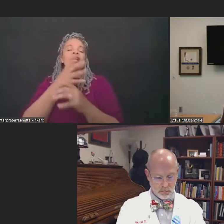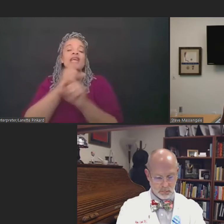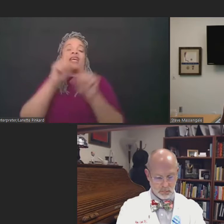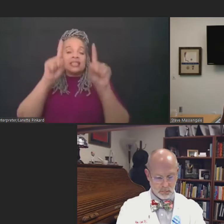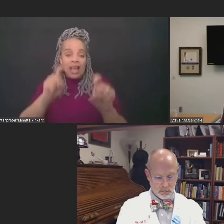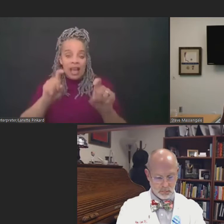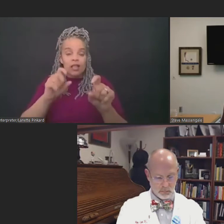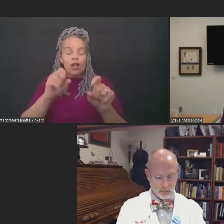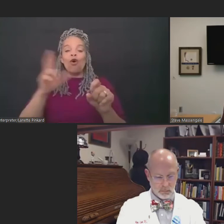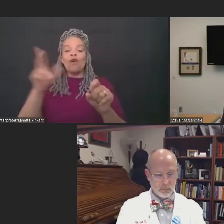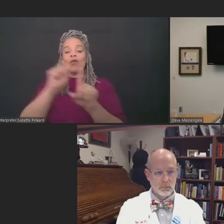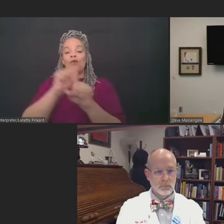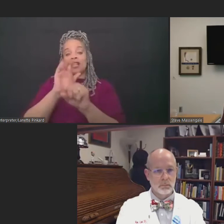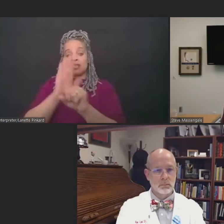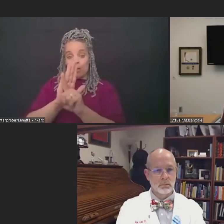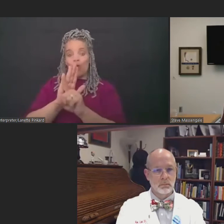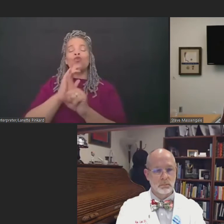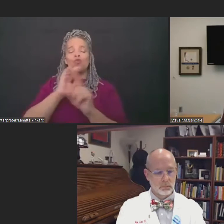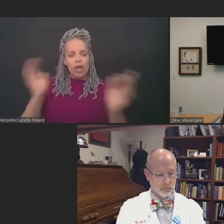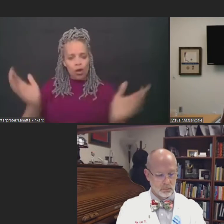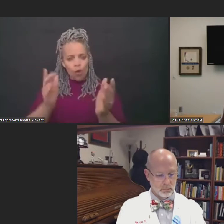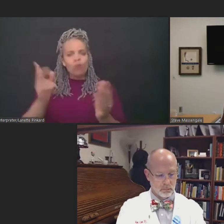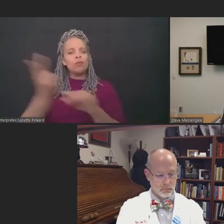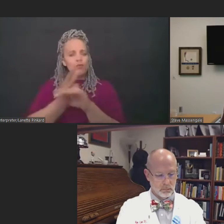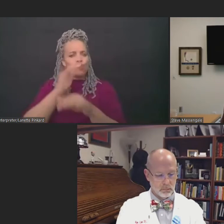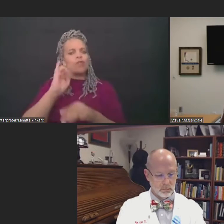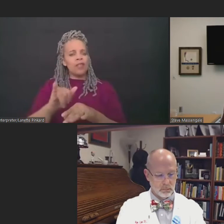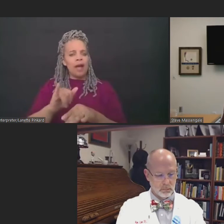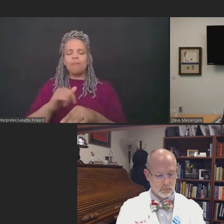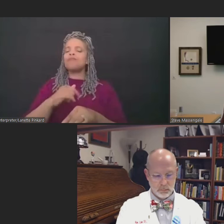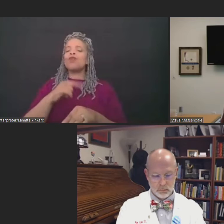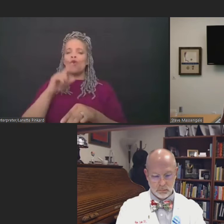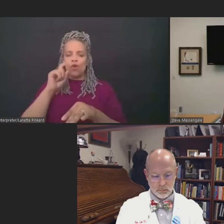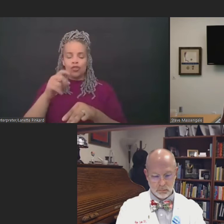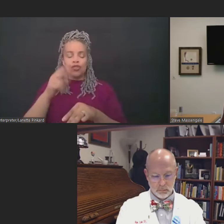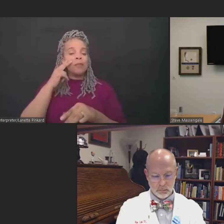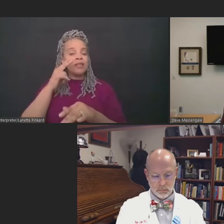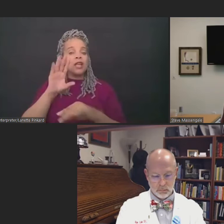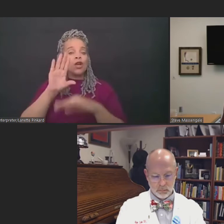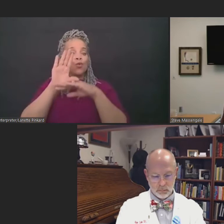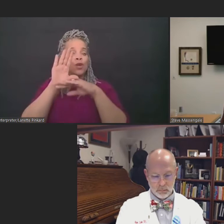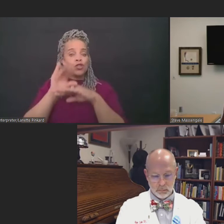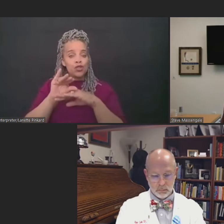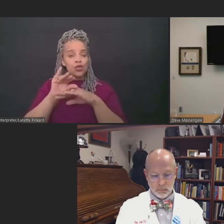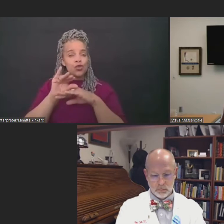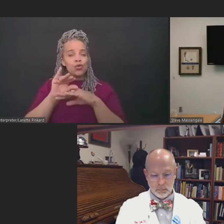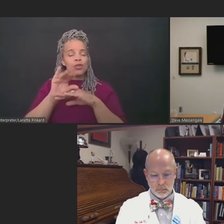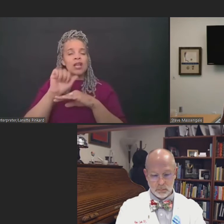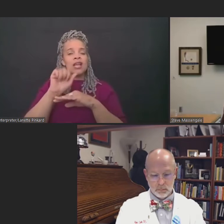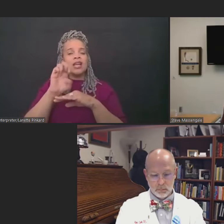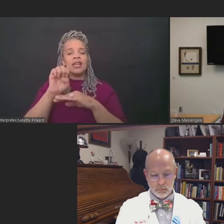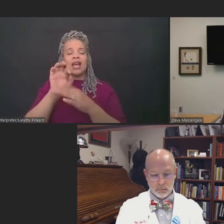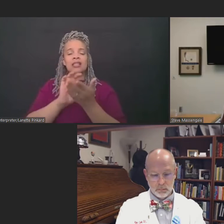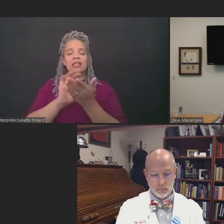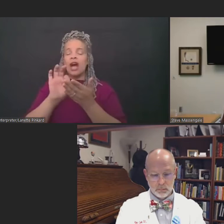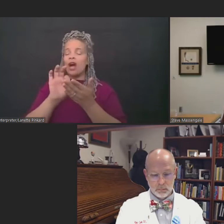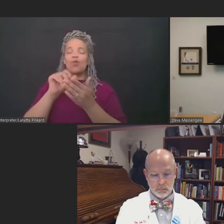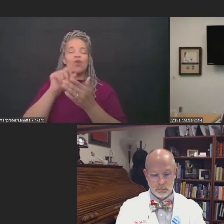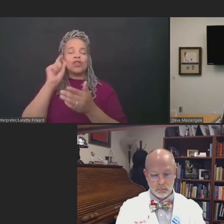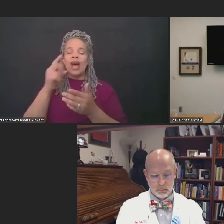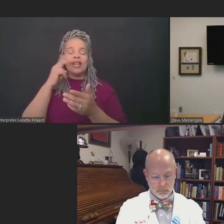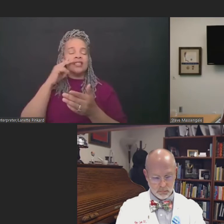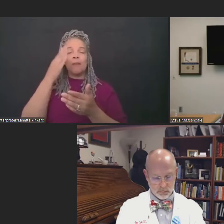use those resources. We shouldn't be seeing reduced case counts because people aren't getting tested. There's lots of